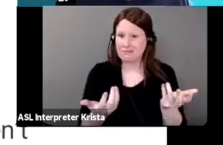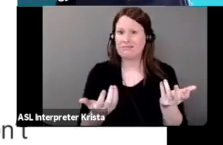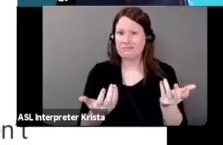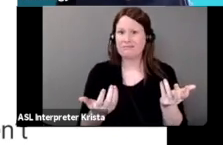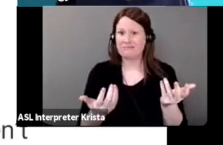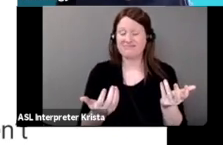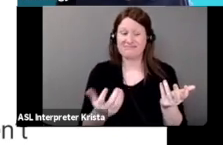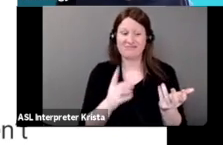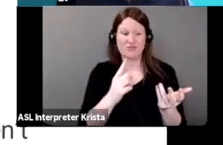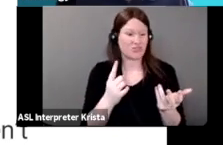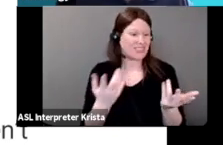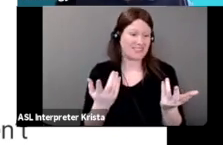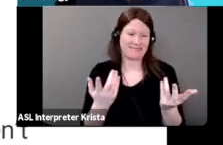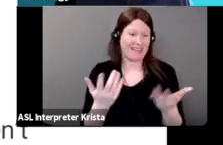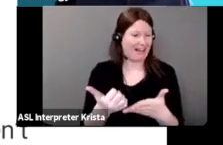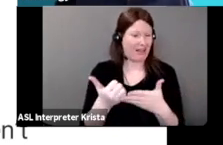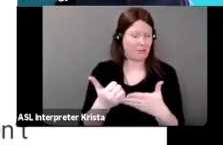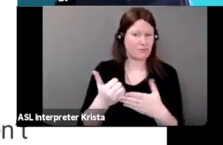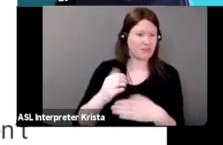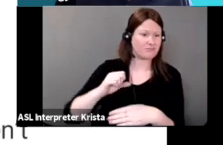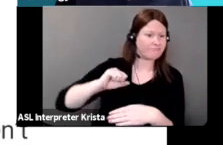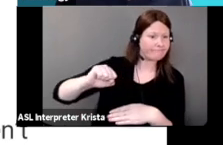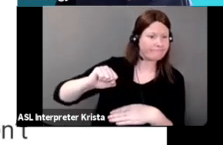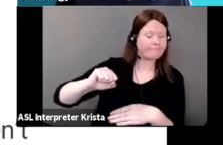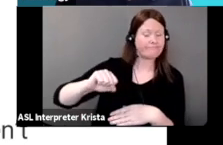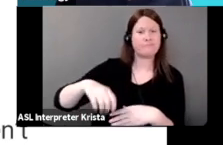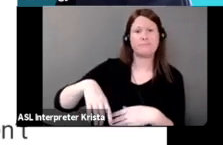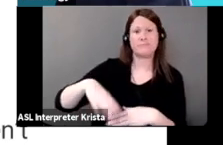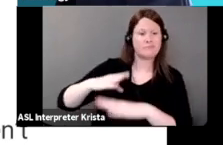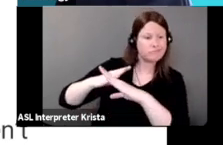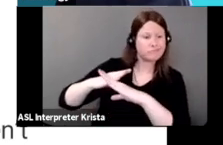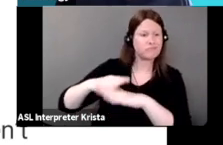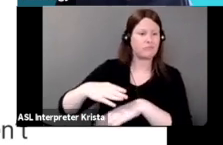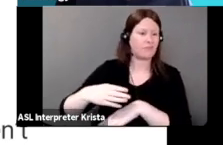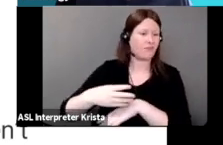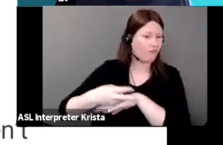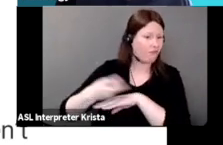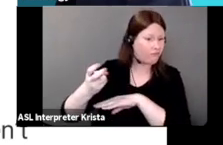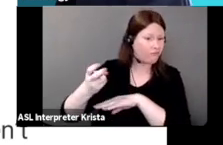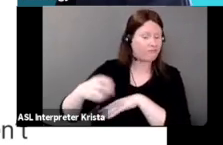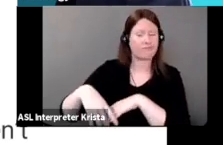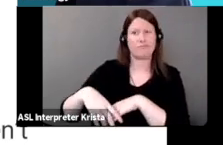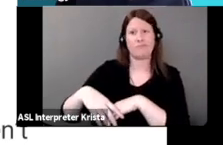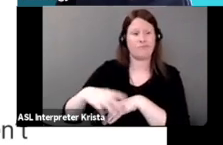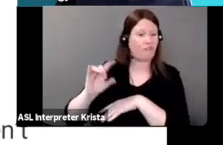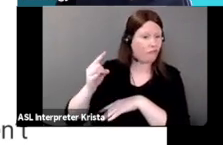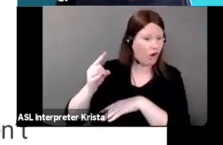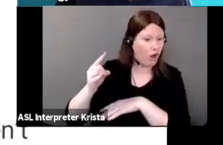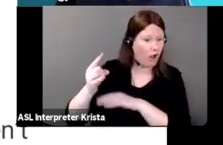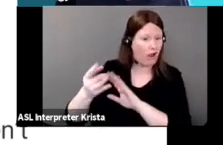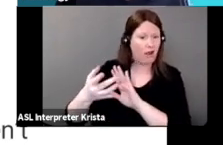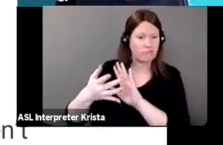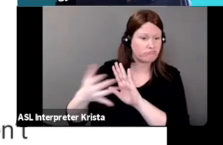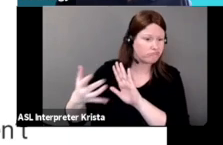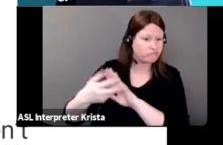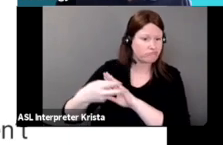disincentive to theft or fraud because if you get into this person